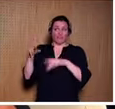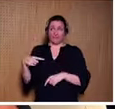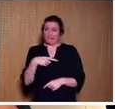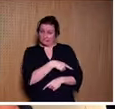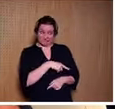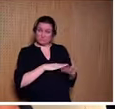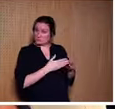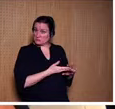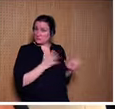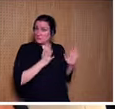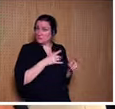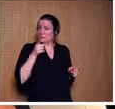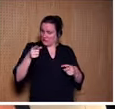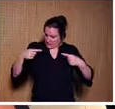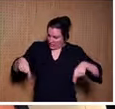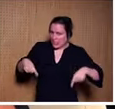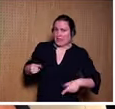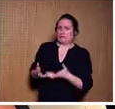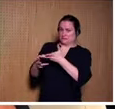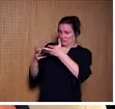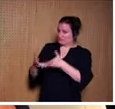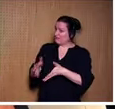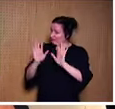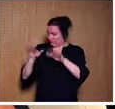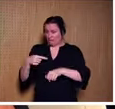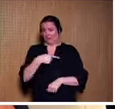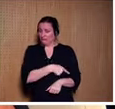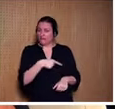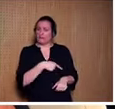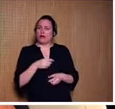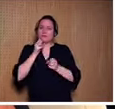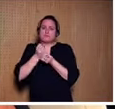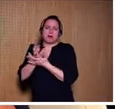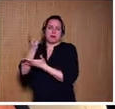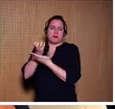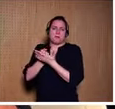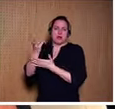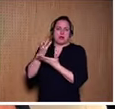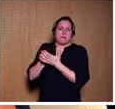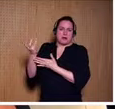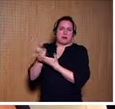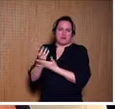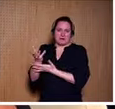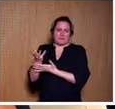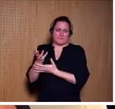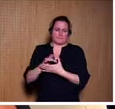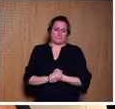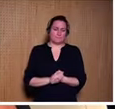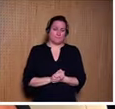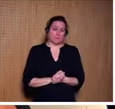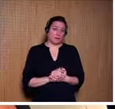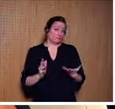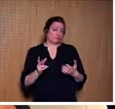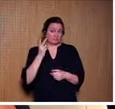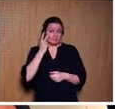incredible, wonderful planet that we're on. And this fear that they have results in struggles. So, for example, you can see it